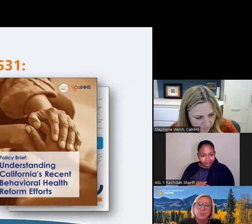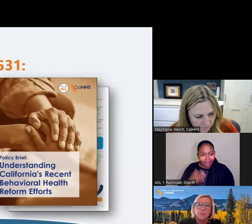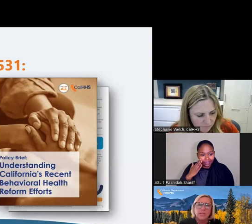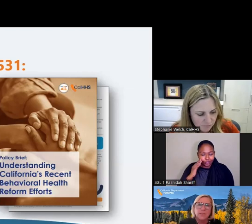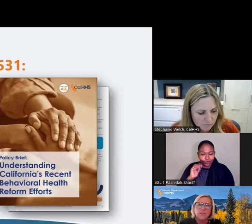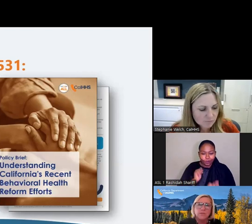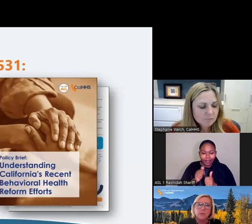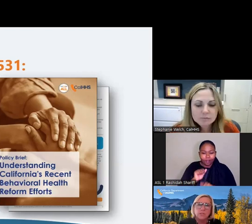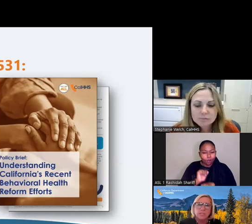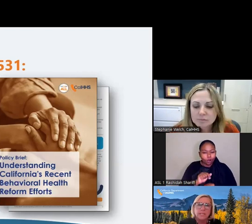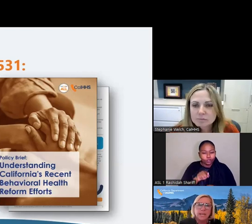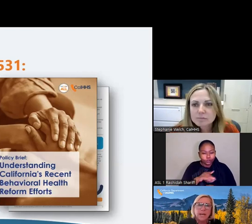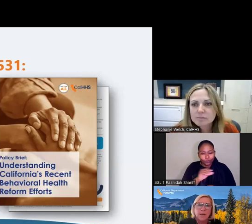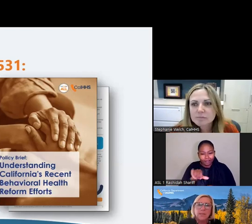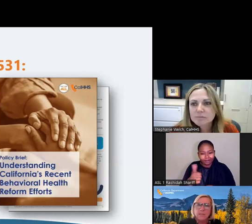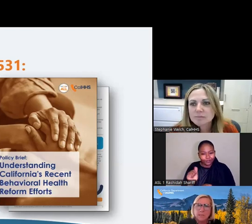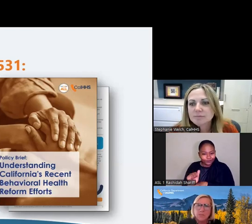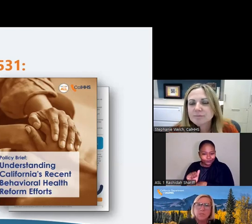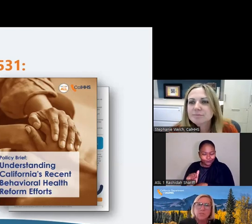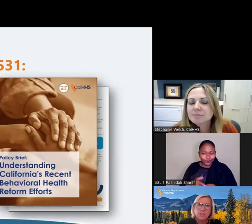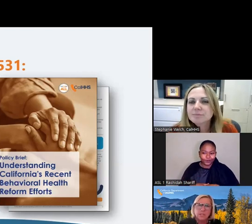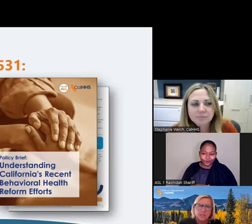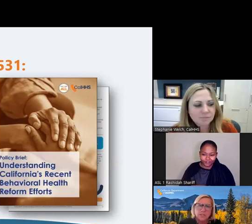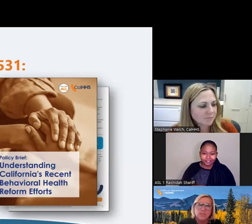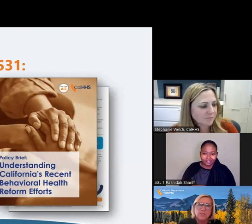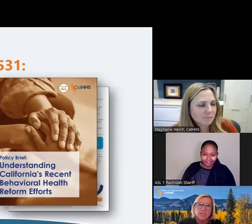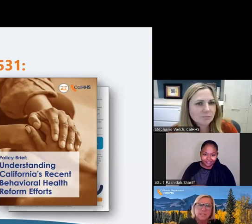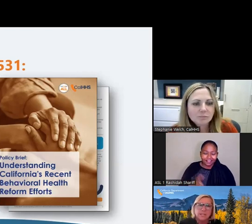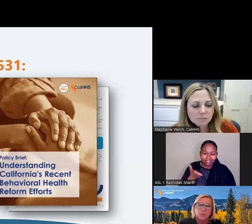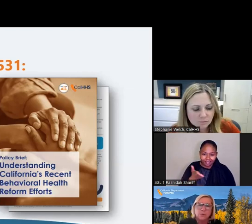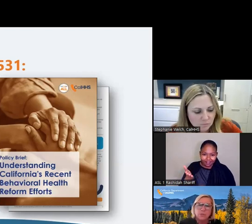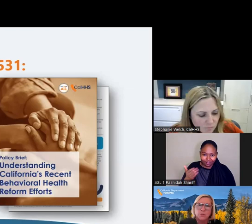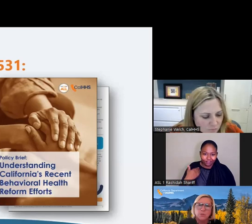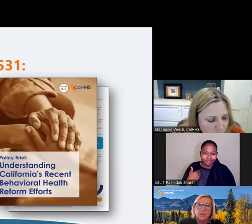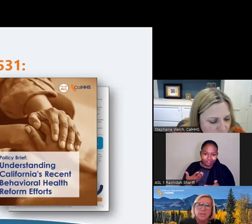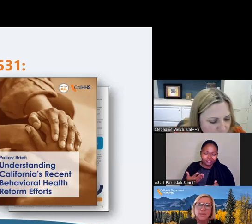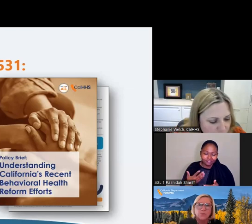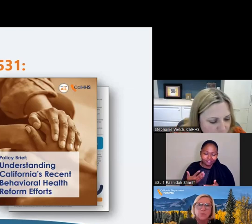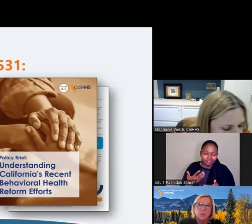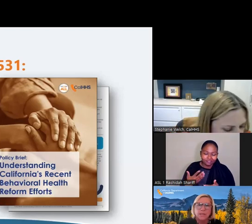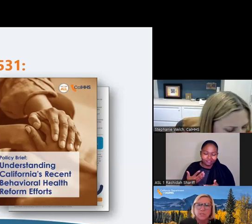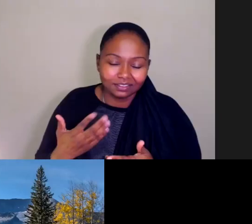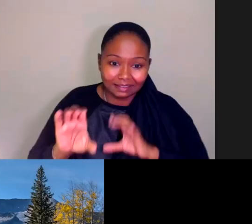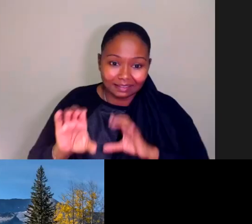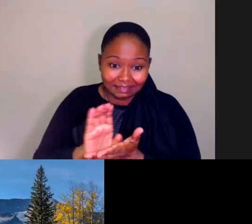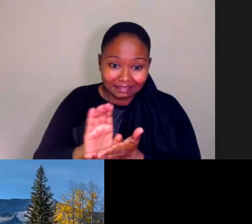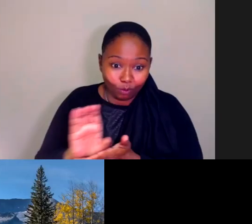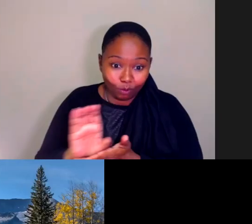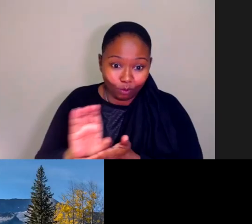hard you and so many others have worked, um, in the administration and the legislature and stakeholders too. So thank you so much.